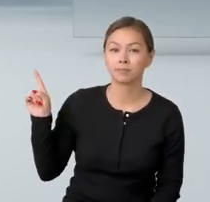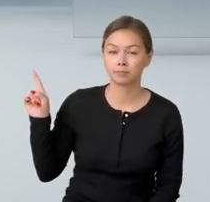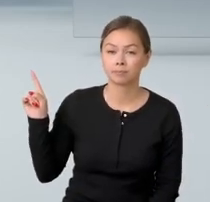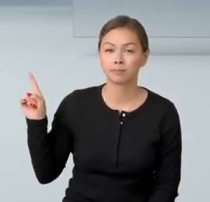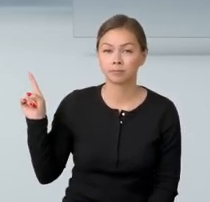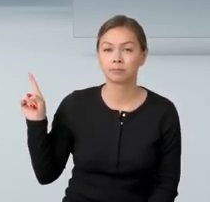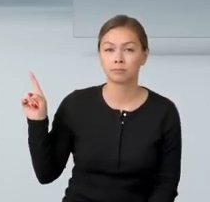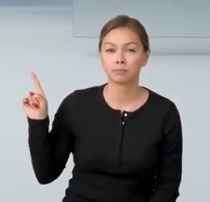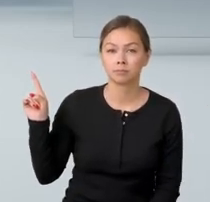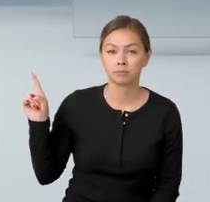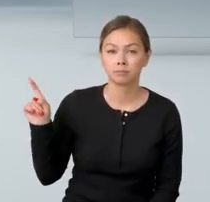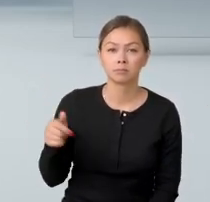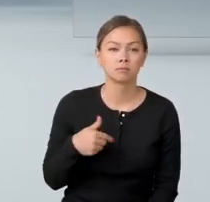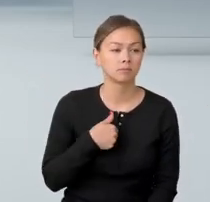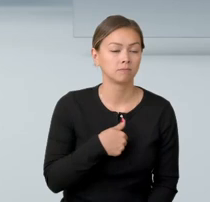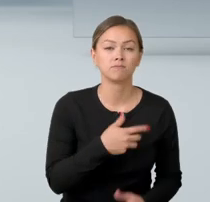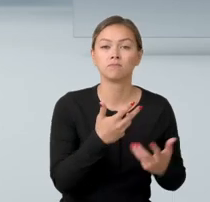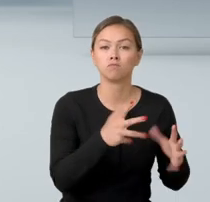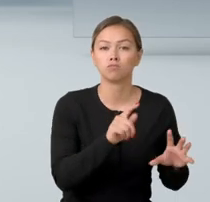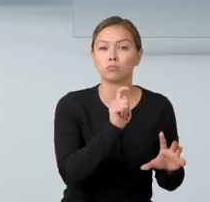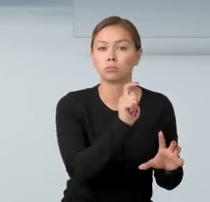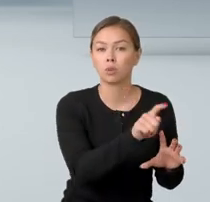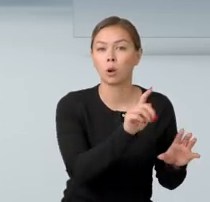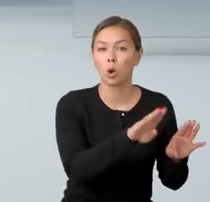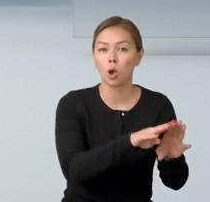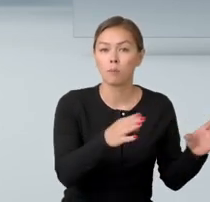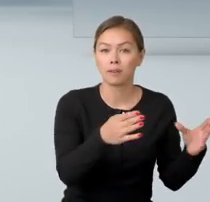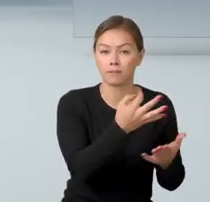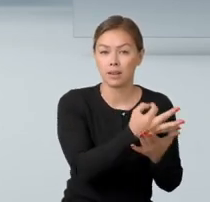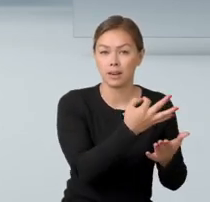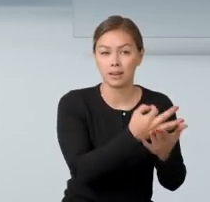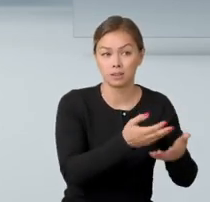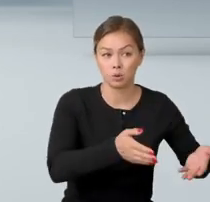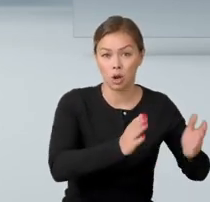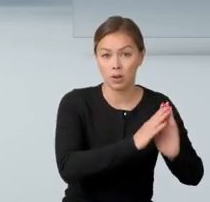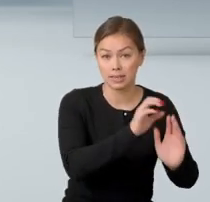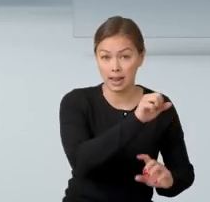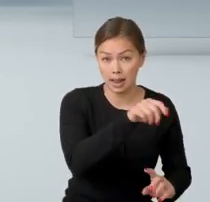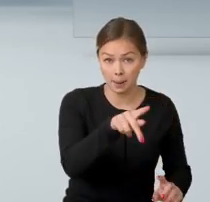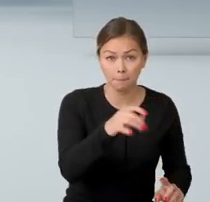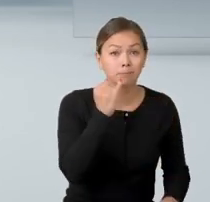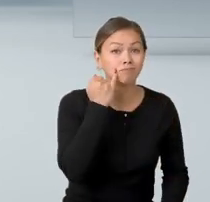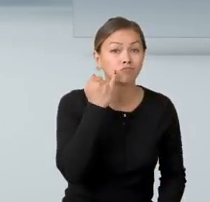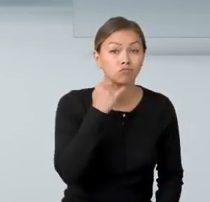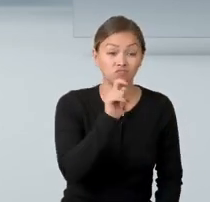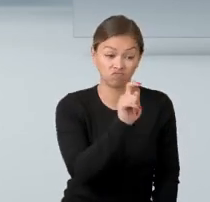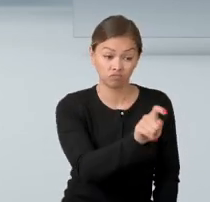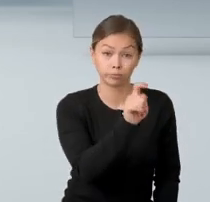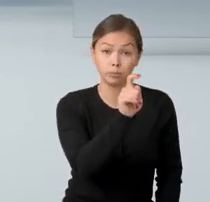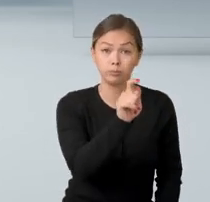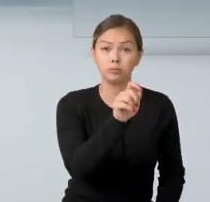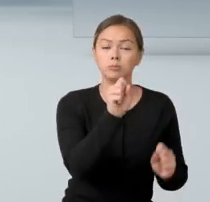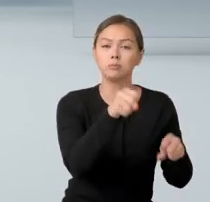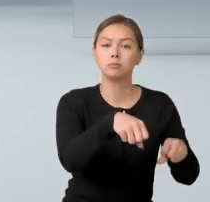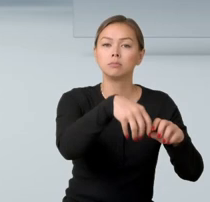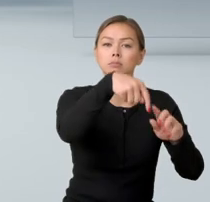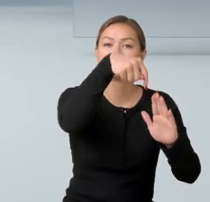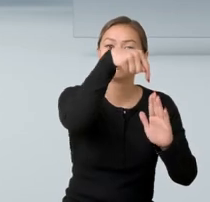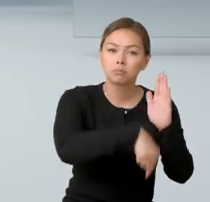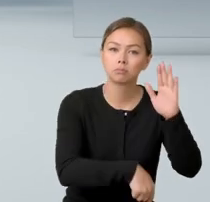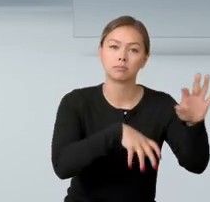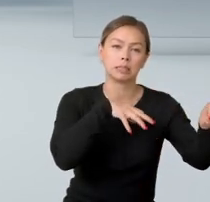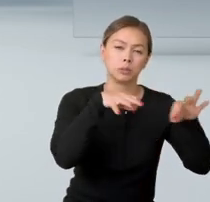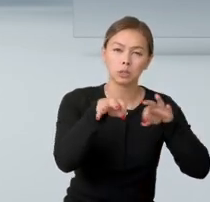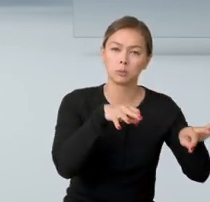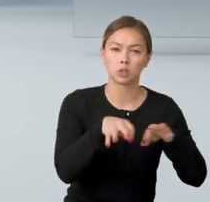created as you can see I have already click it on the open finance request app and if I click in the arrow I